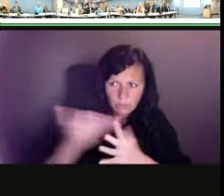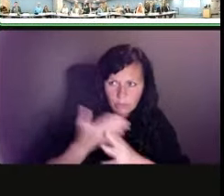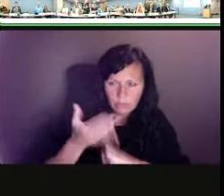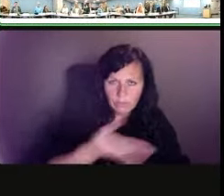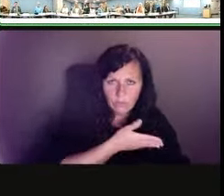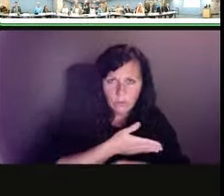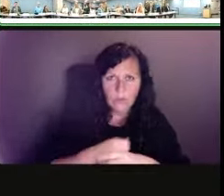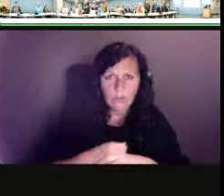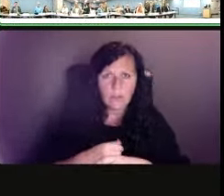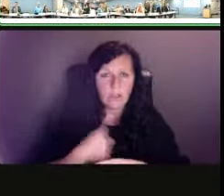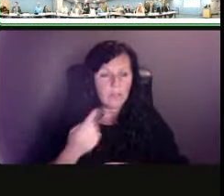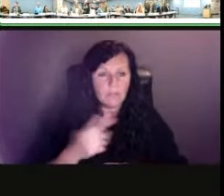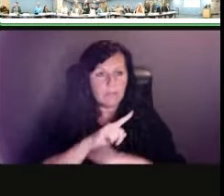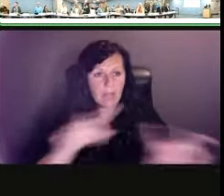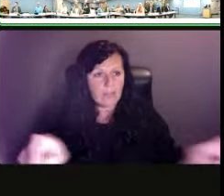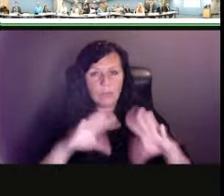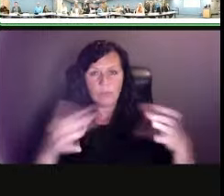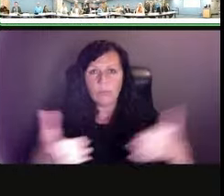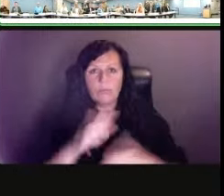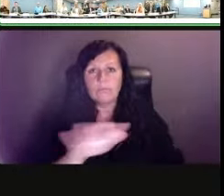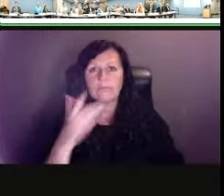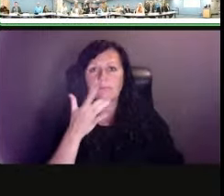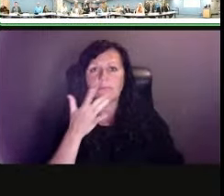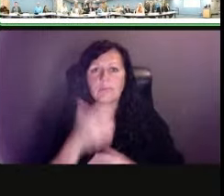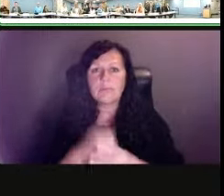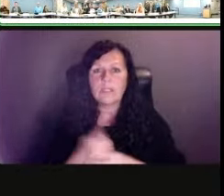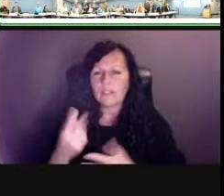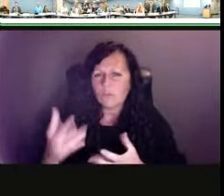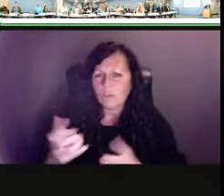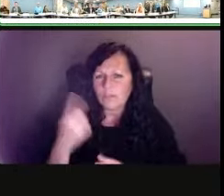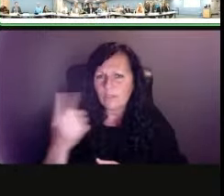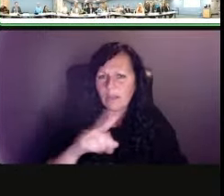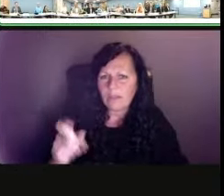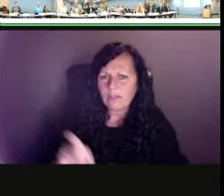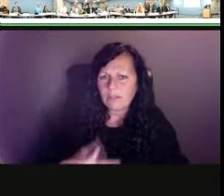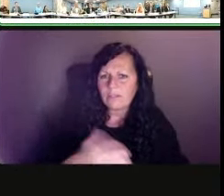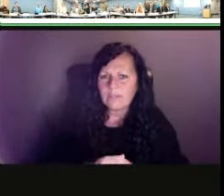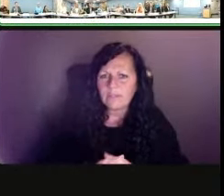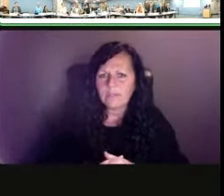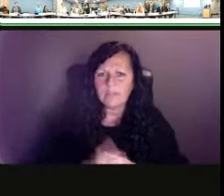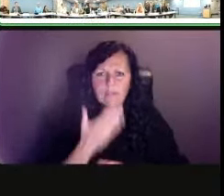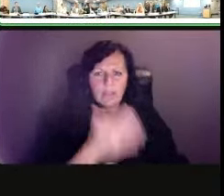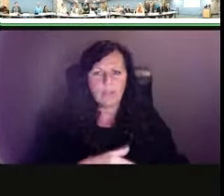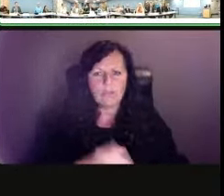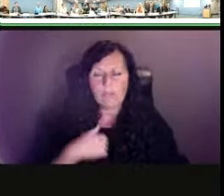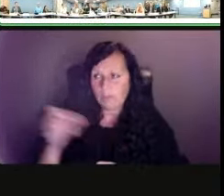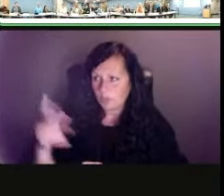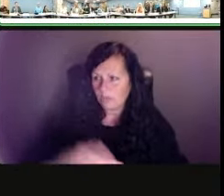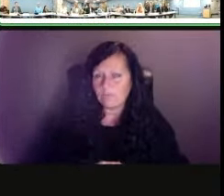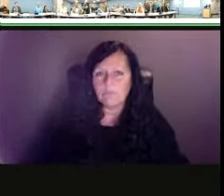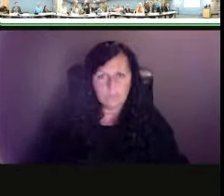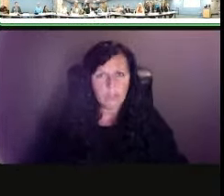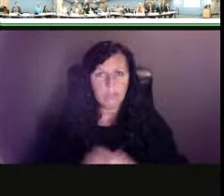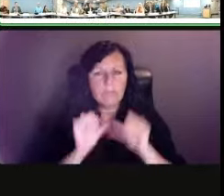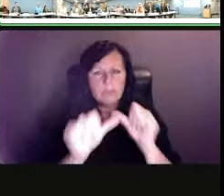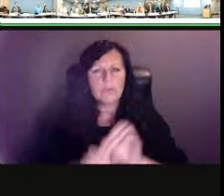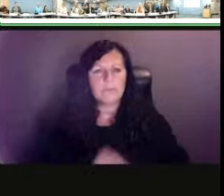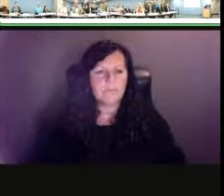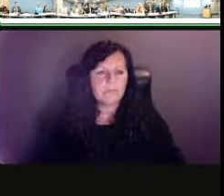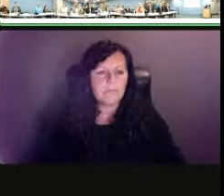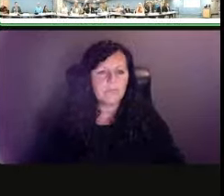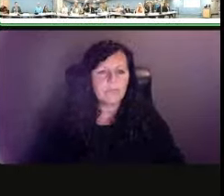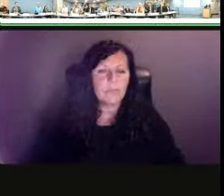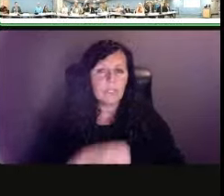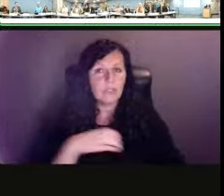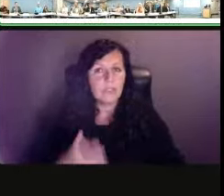Do you need a board? No, just asking the group. I just wanted somebody to ask you. Thank you. Yeah. No, I'm good. I'm okay. Okay, let's keep going. Councilor